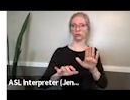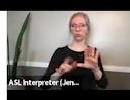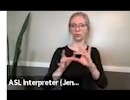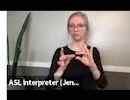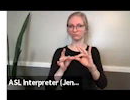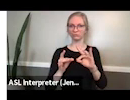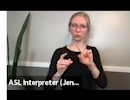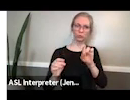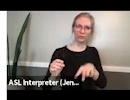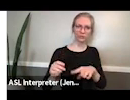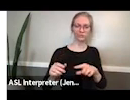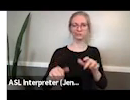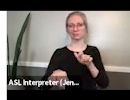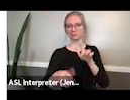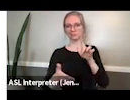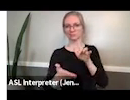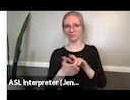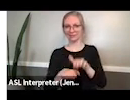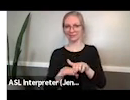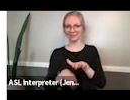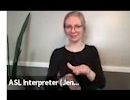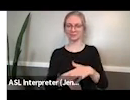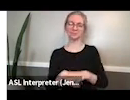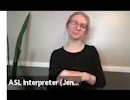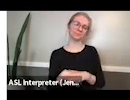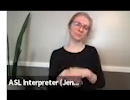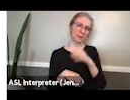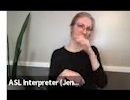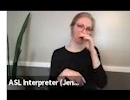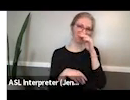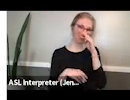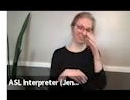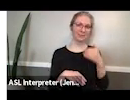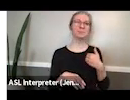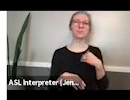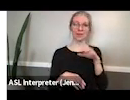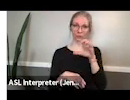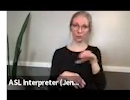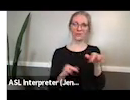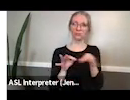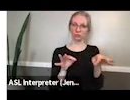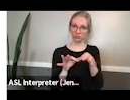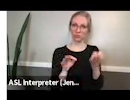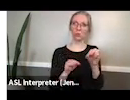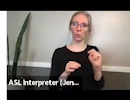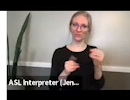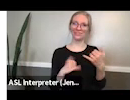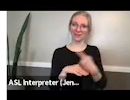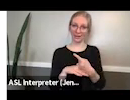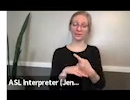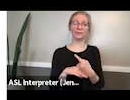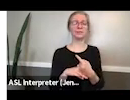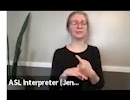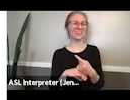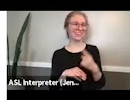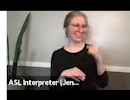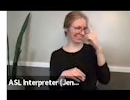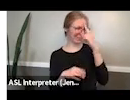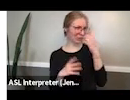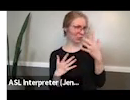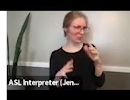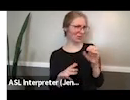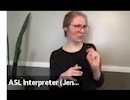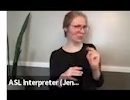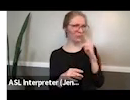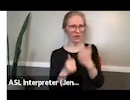then just click send. We do have captions on today. If you need to turn, I think they're already on for